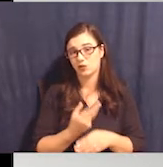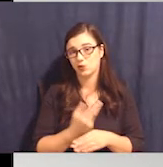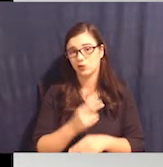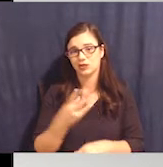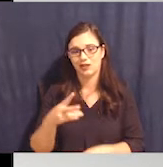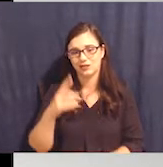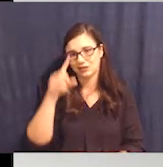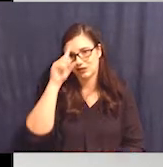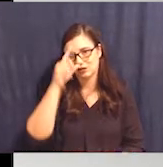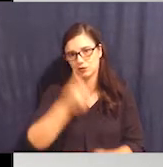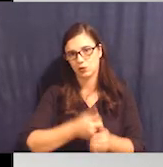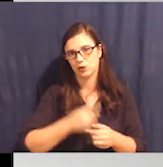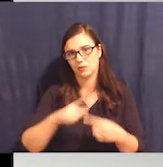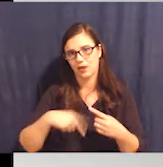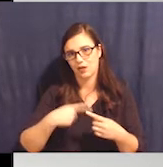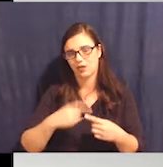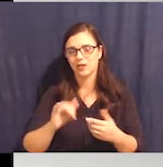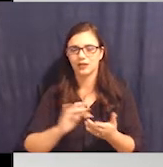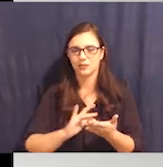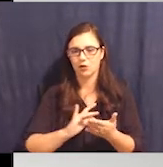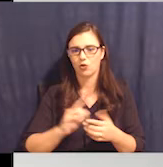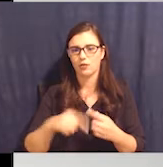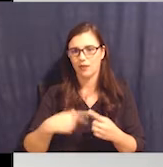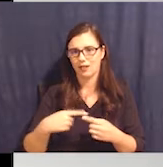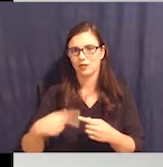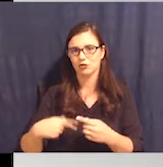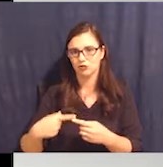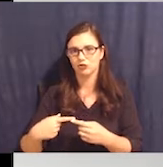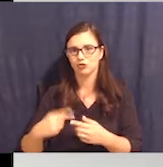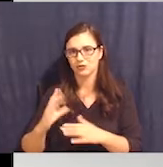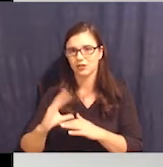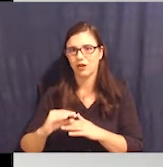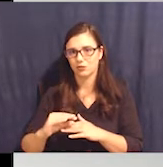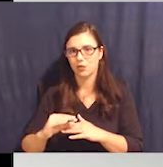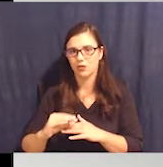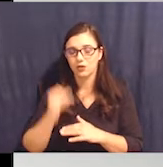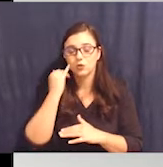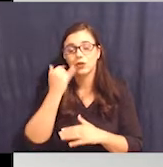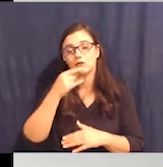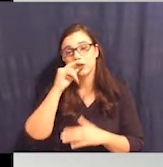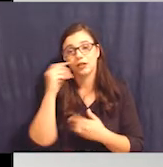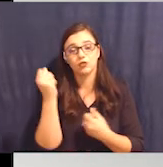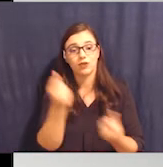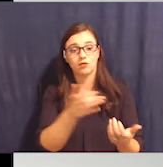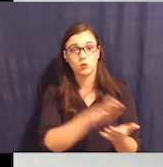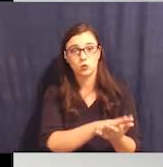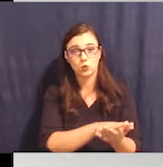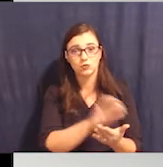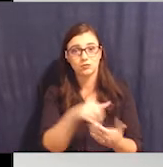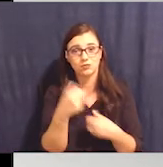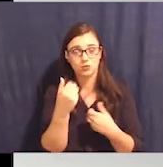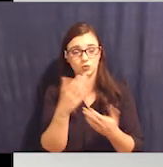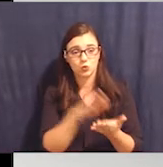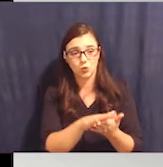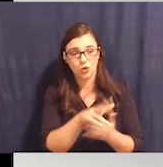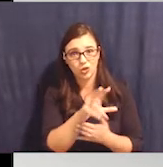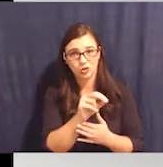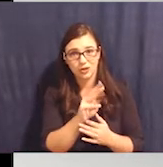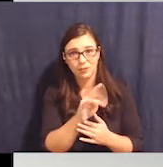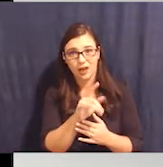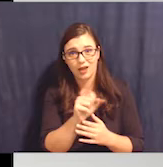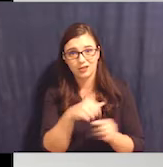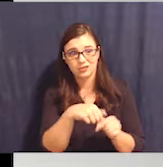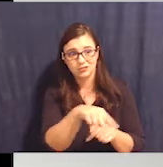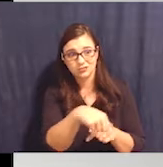car, 17 cents a mile, medical mileage is deductible. So if you're driving your kid to school, and if the school is 30